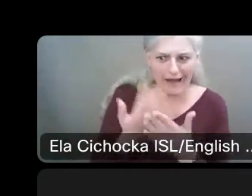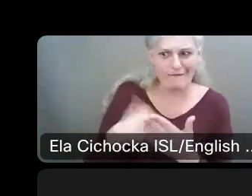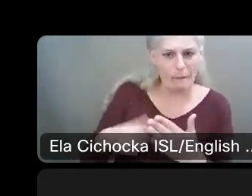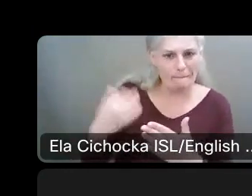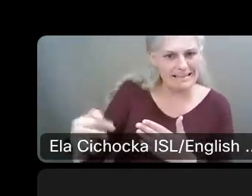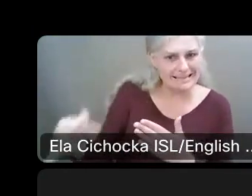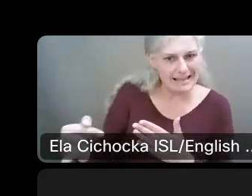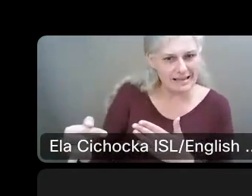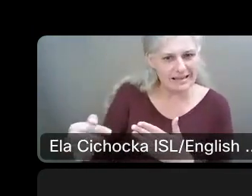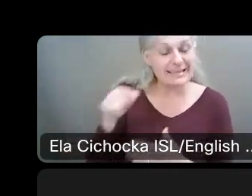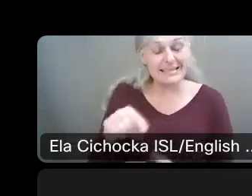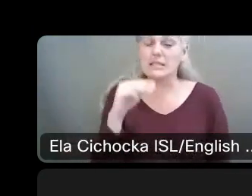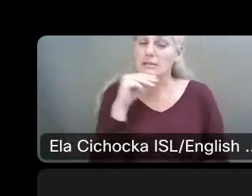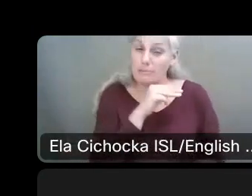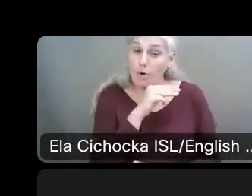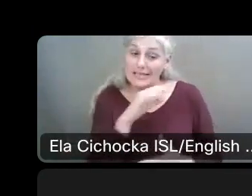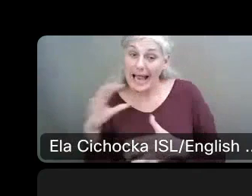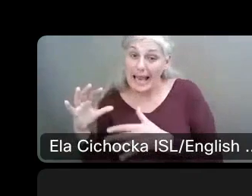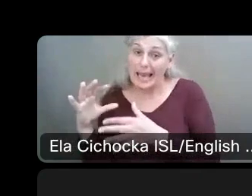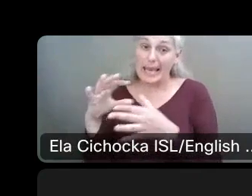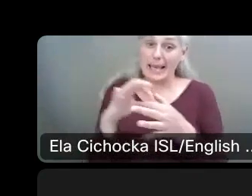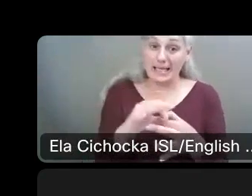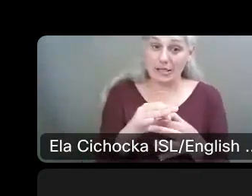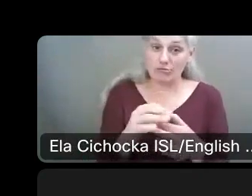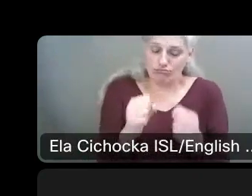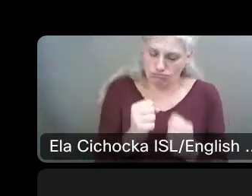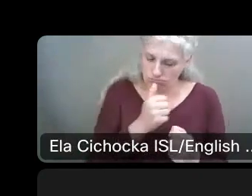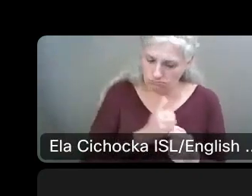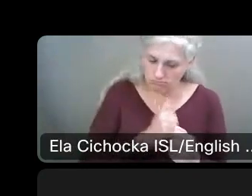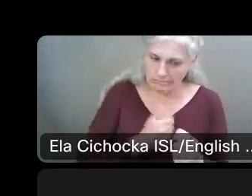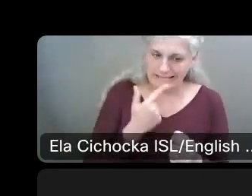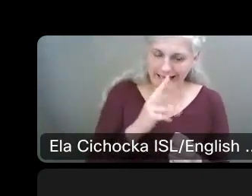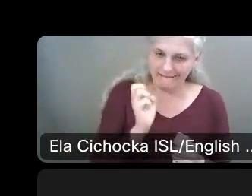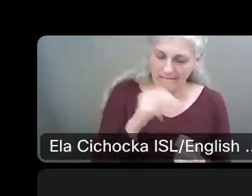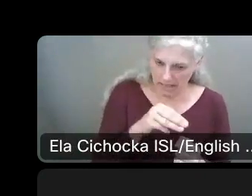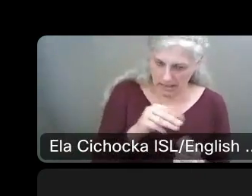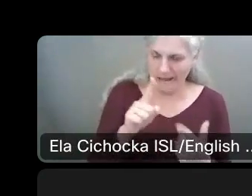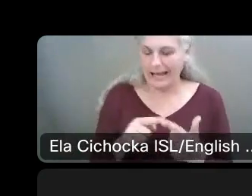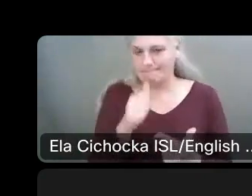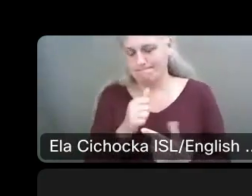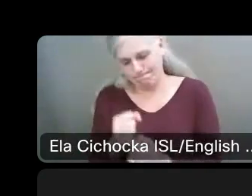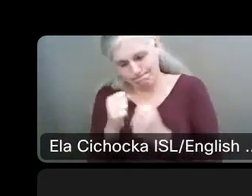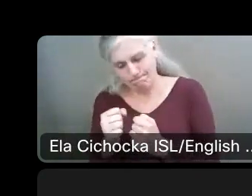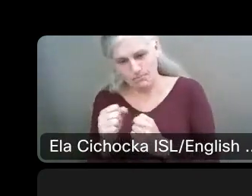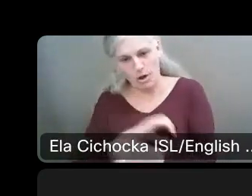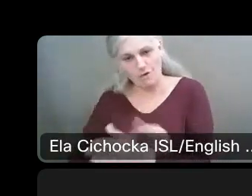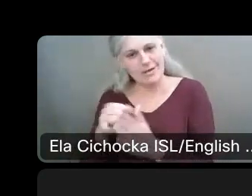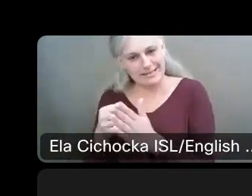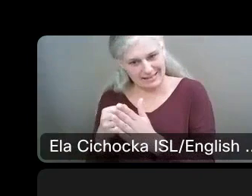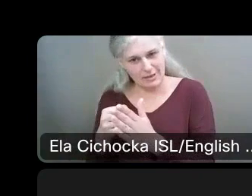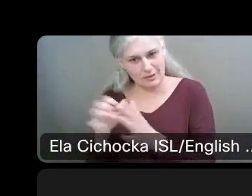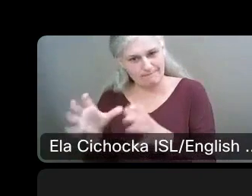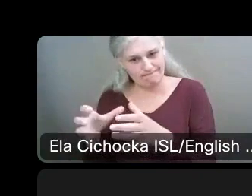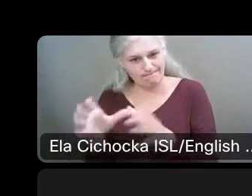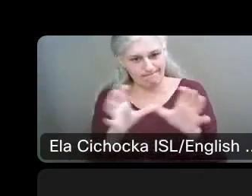there is a very important link between the resilience of a second victim and the resilience of the organization. So